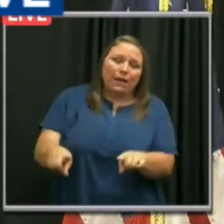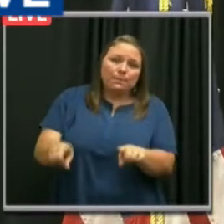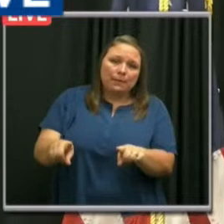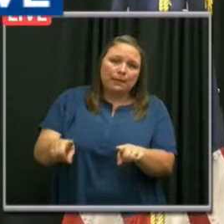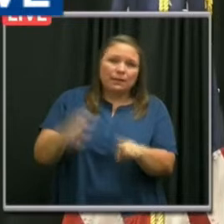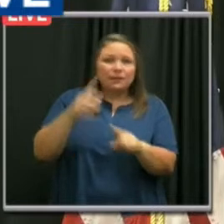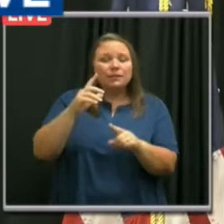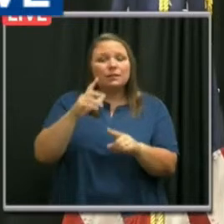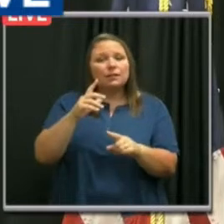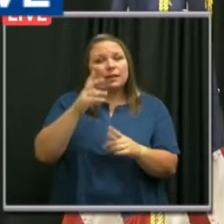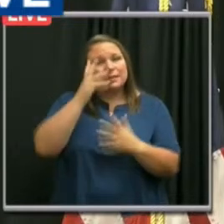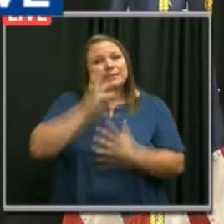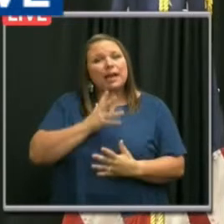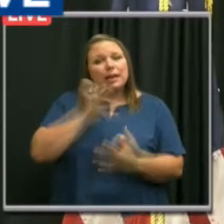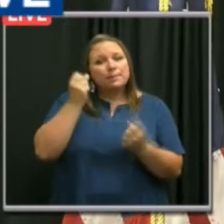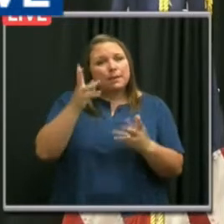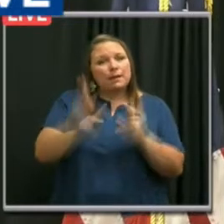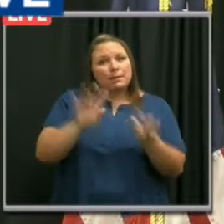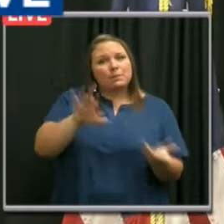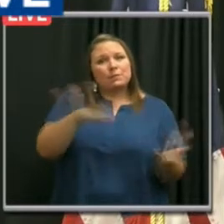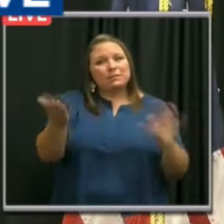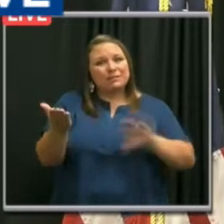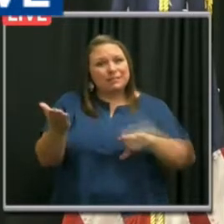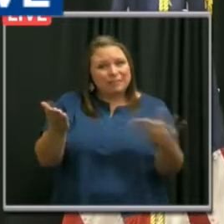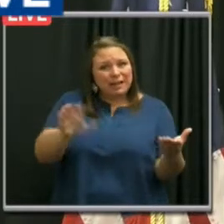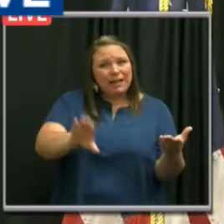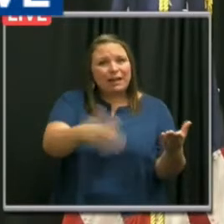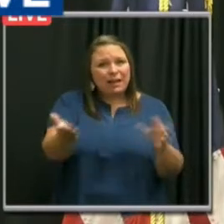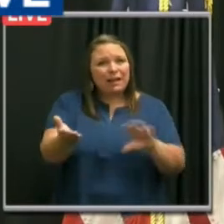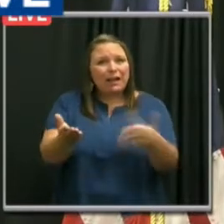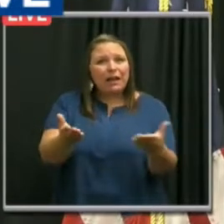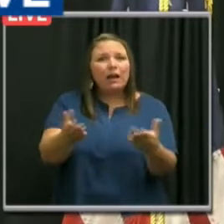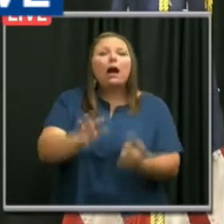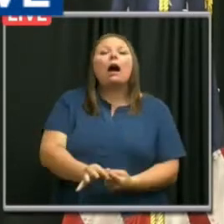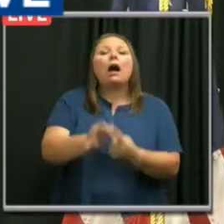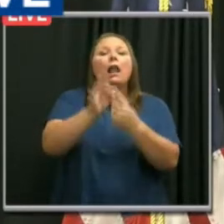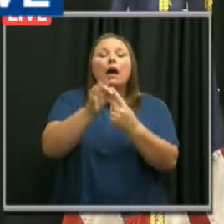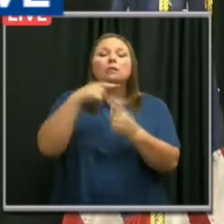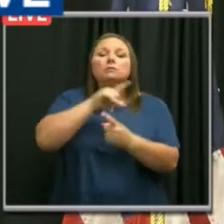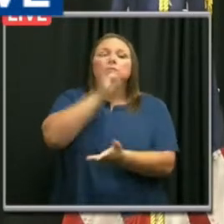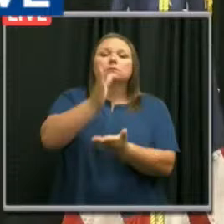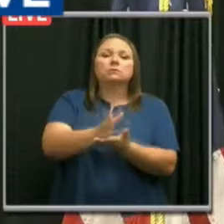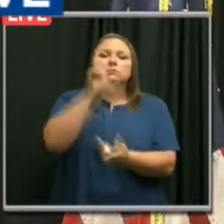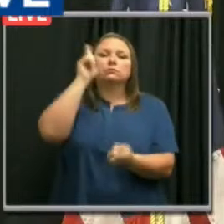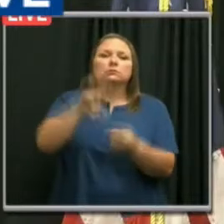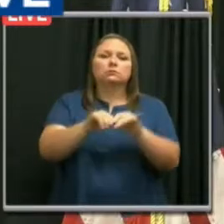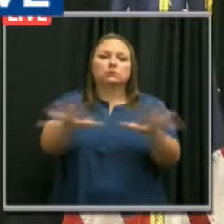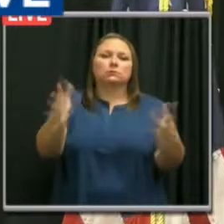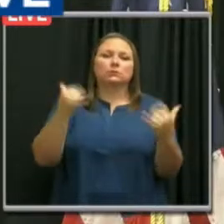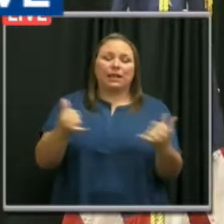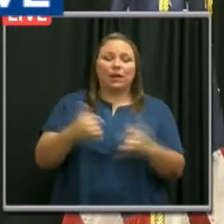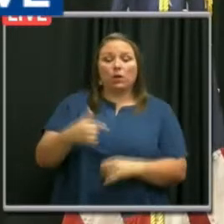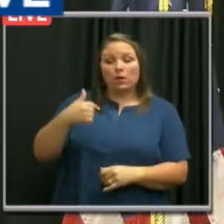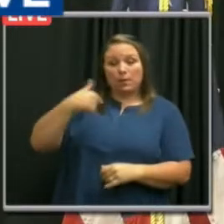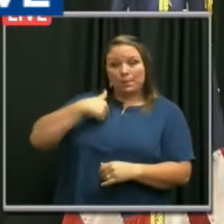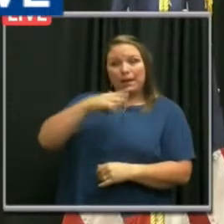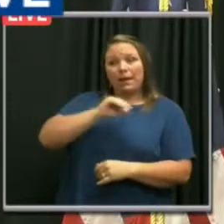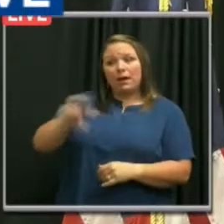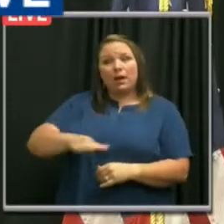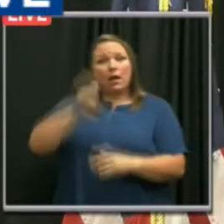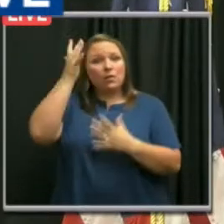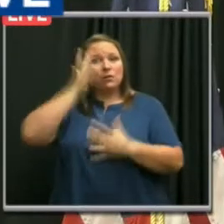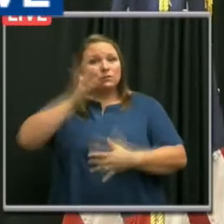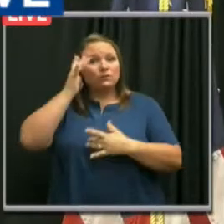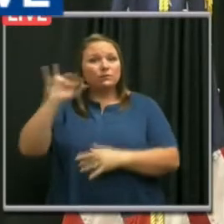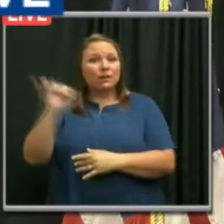unfortunately, a lot of people will die from it unless we take steps to stop it. I, along with other infectious disease experts, have a